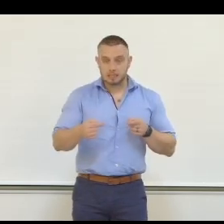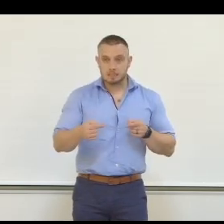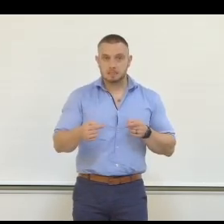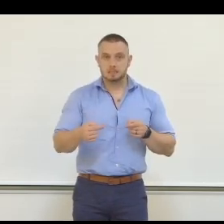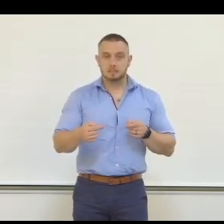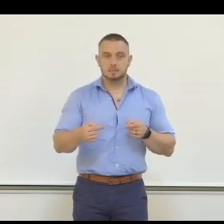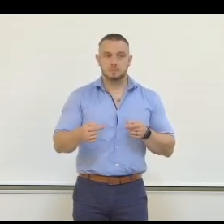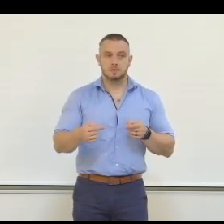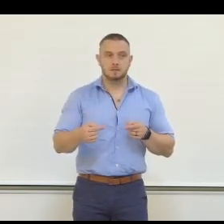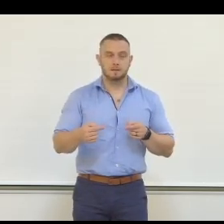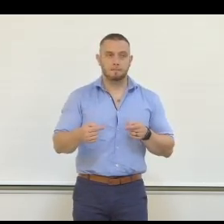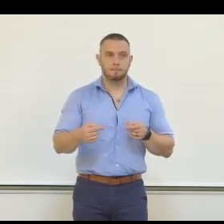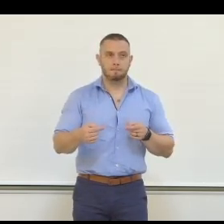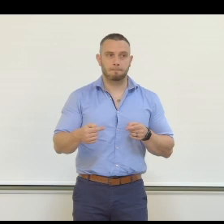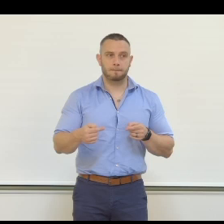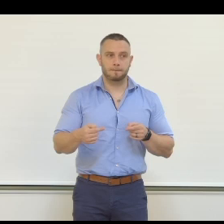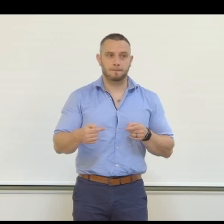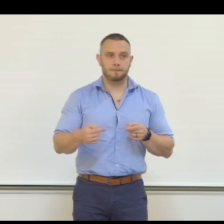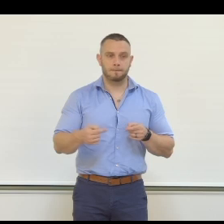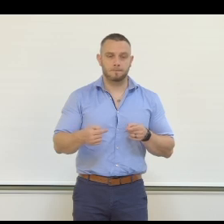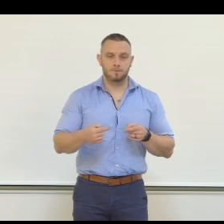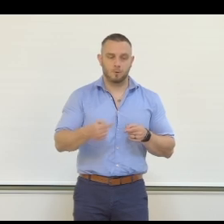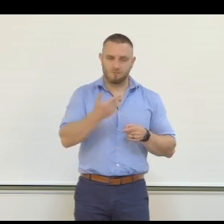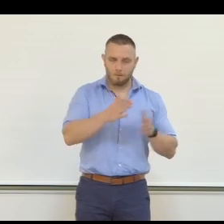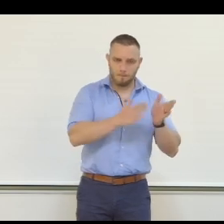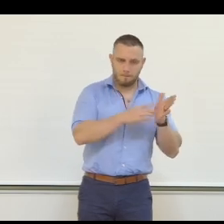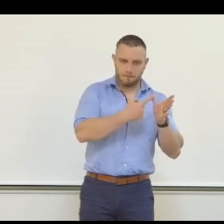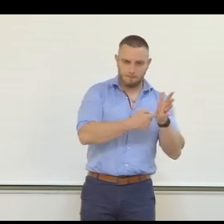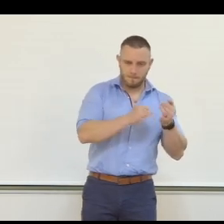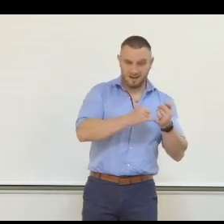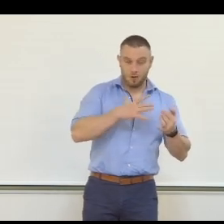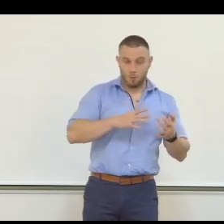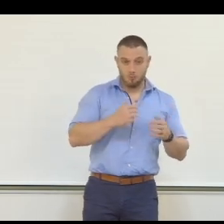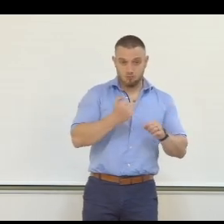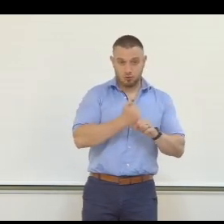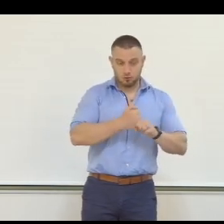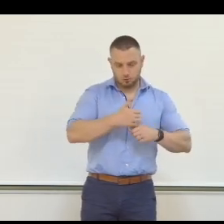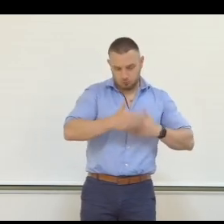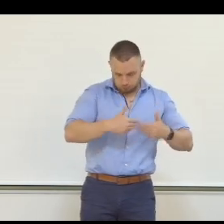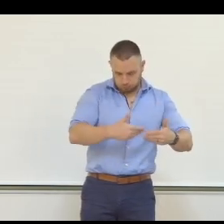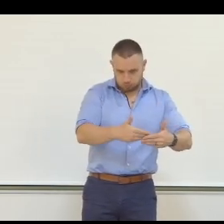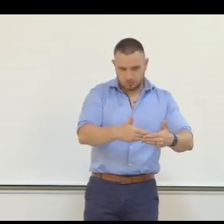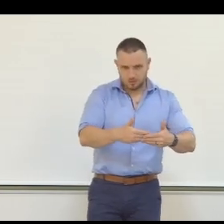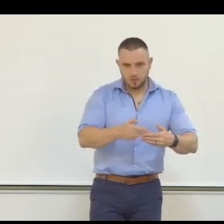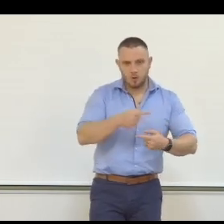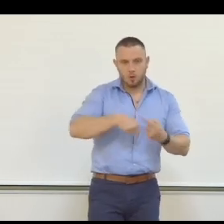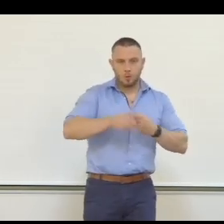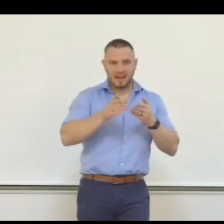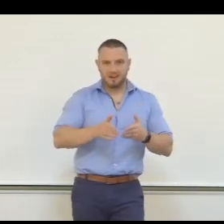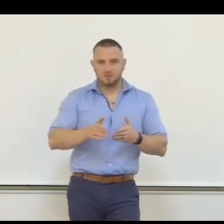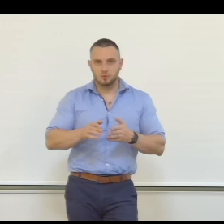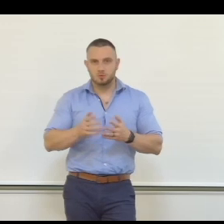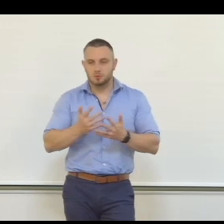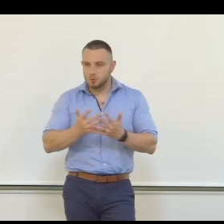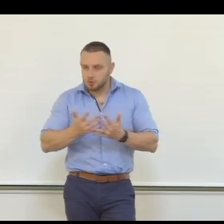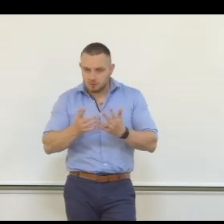is, so for Mars to really get production up and running, we have to deal with a lot of scarcity.